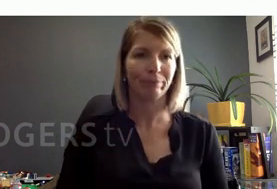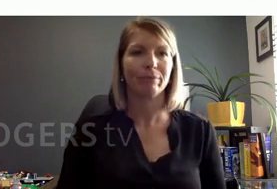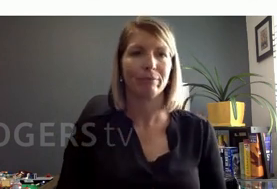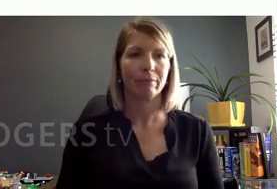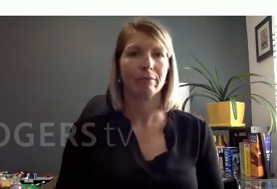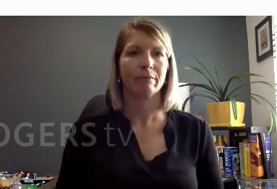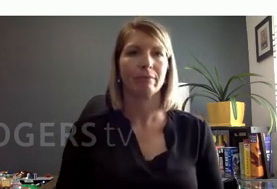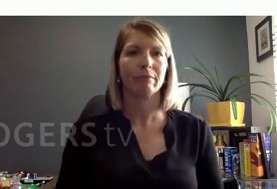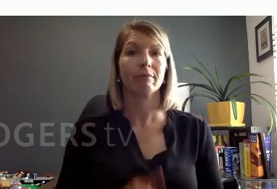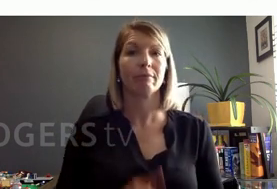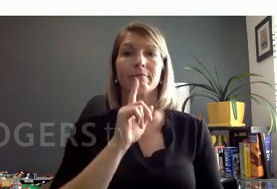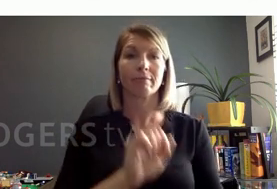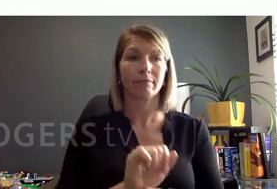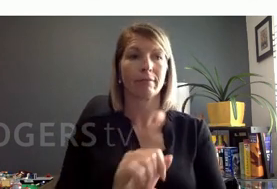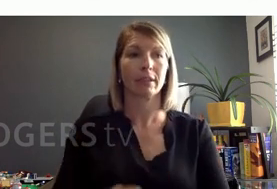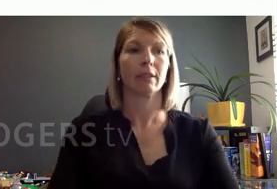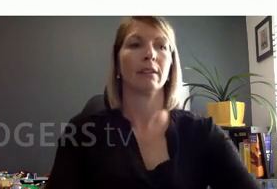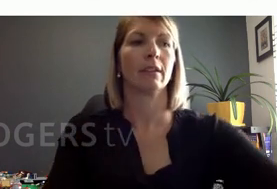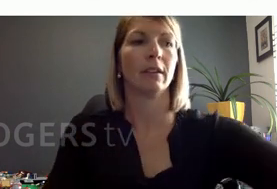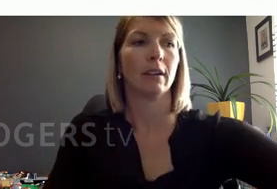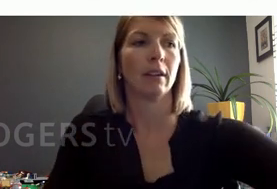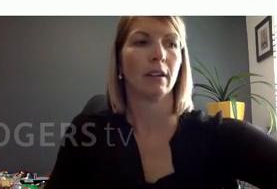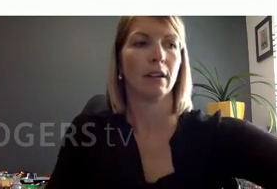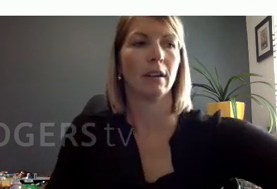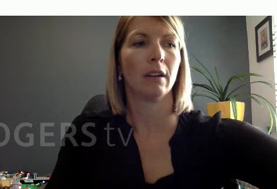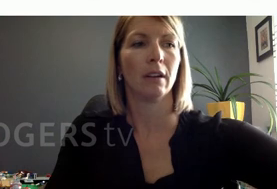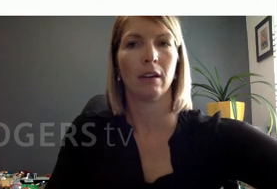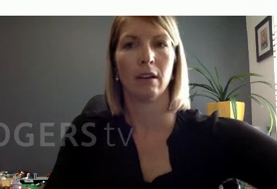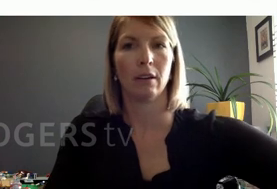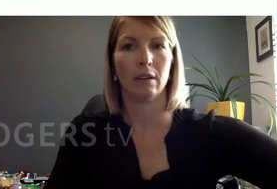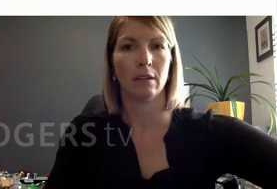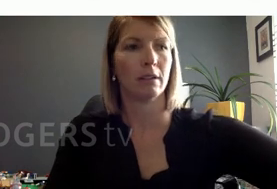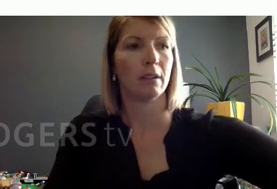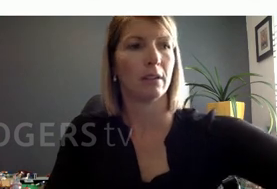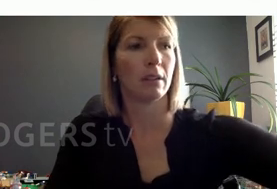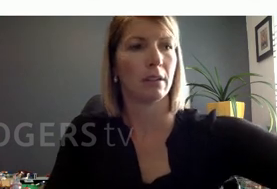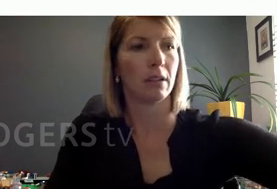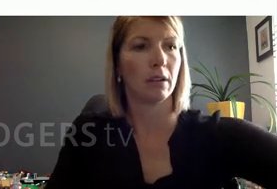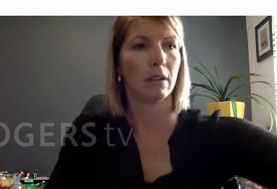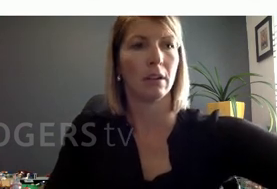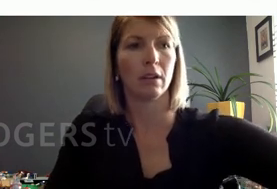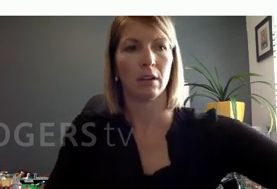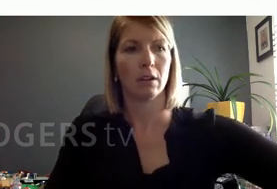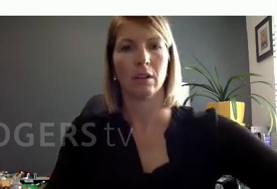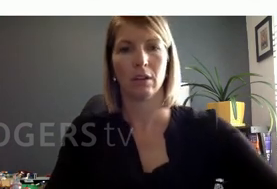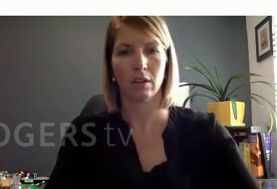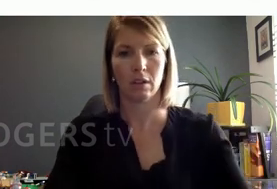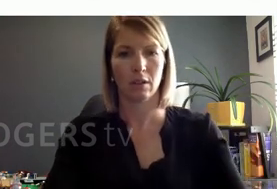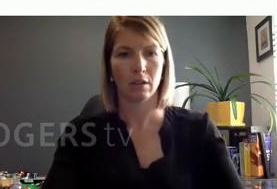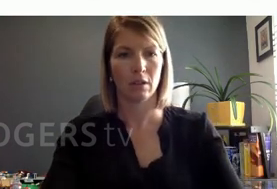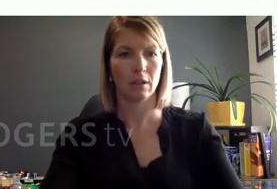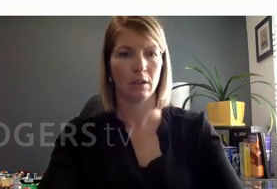all of us too, is it not? Yeah. Thank you so much for that. I'd like to thank again all of you as panelists